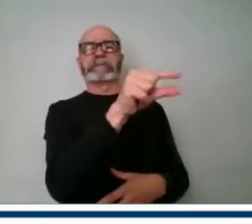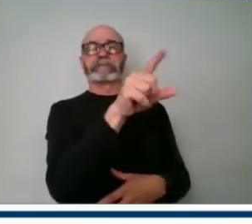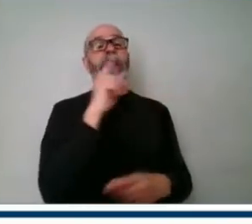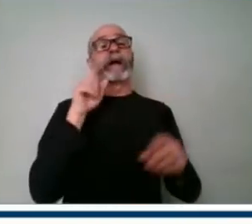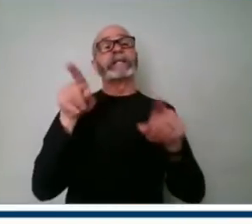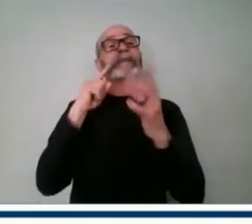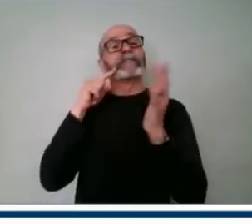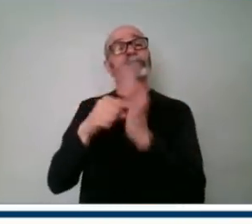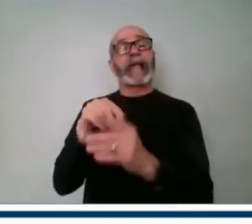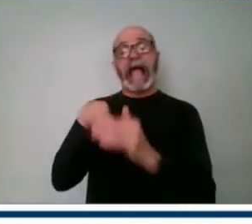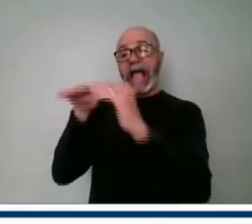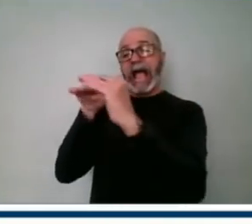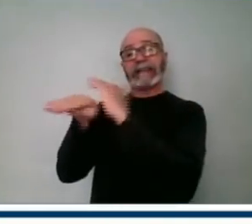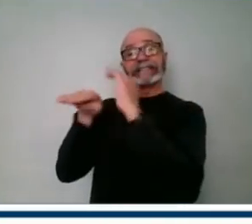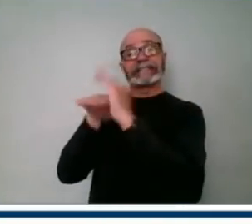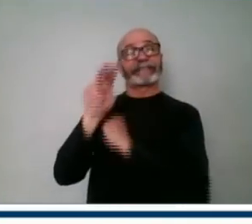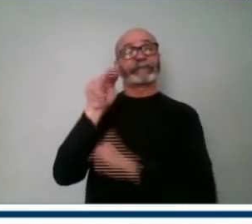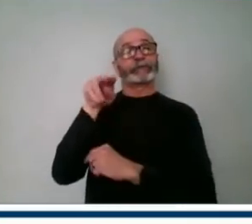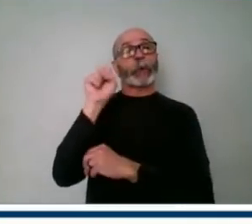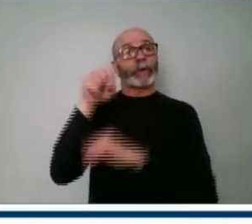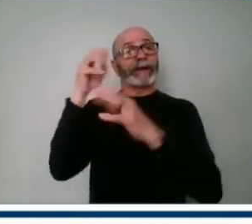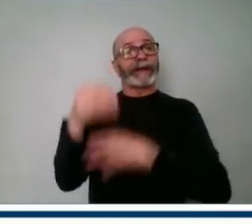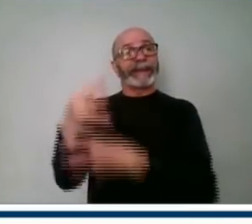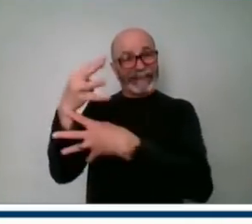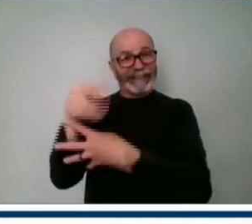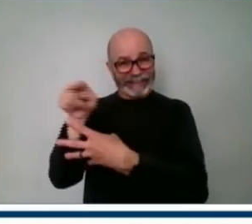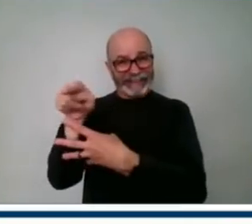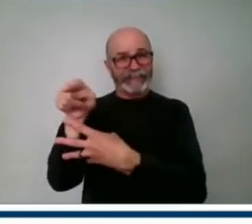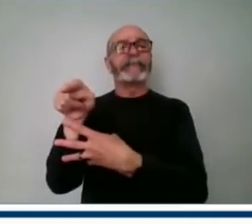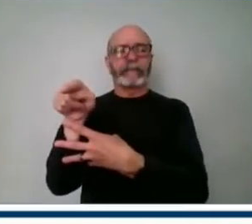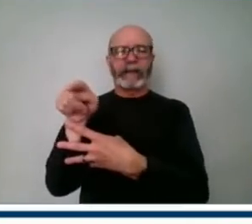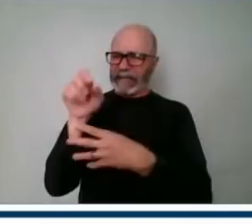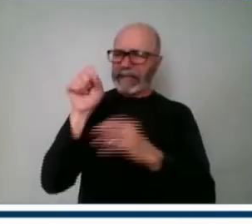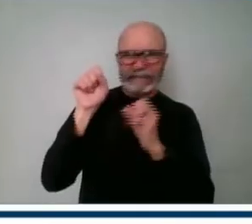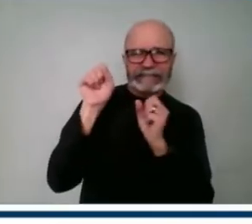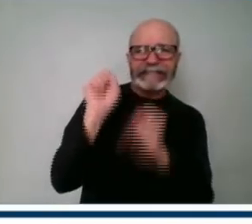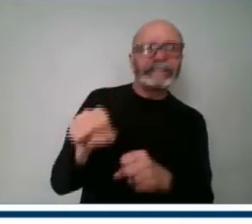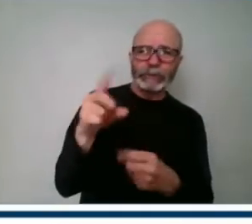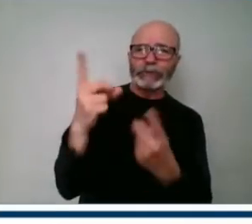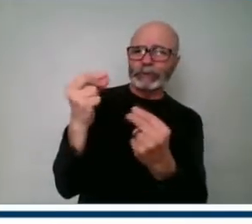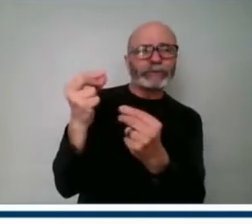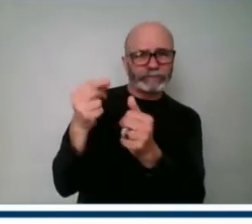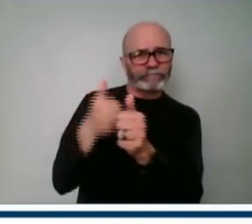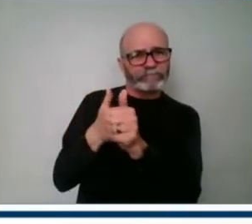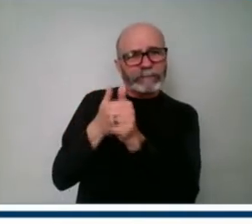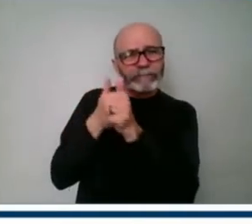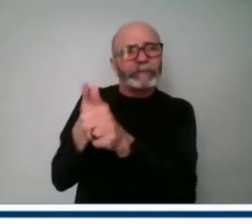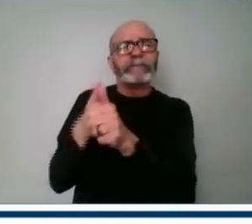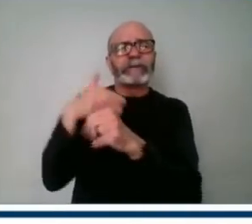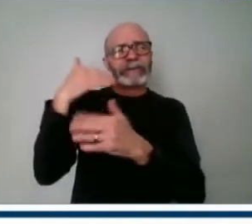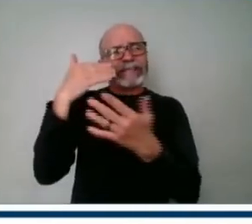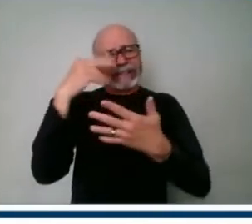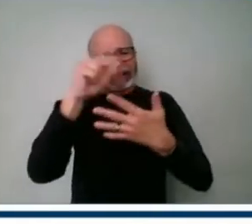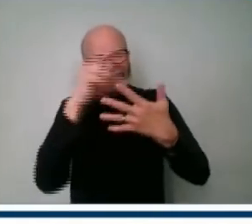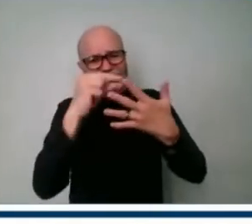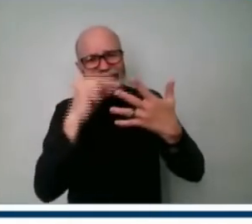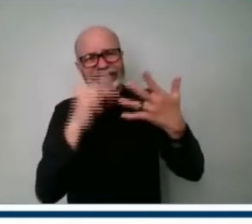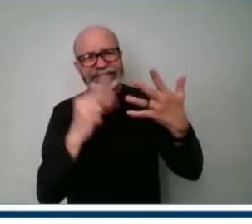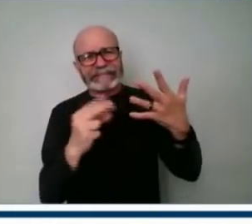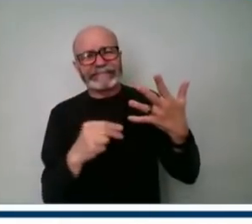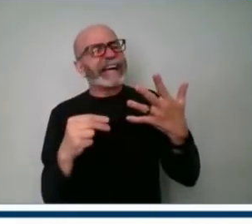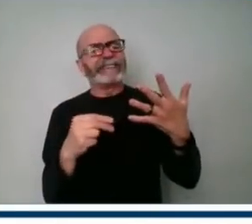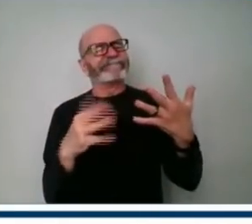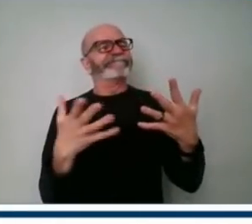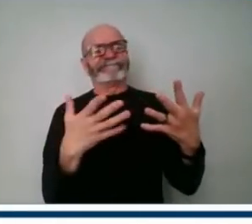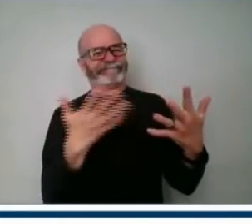are people who can do chores like that. I guess I'm just going to reiterate Shayna's question,